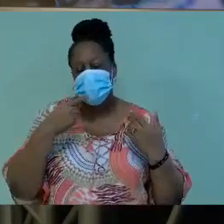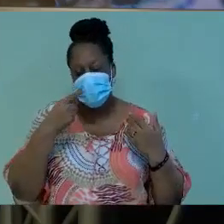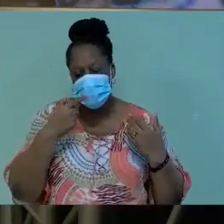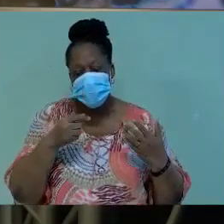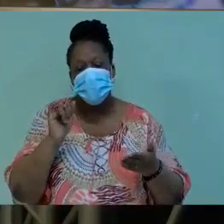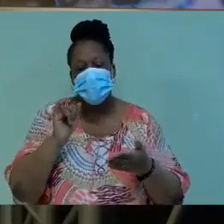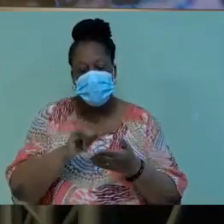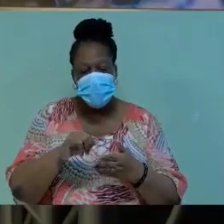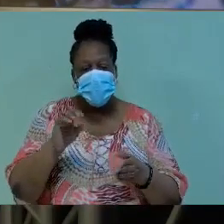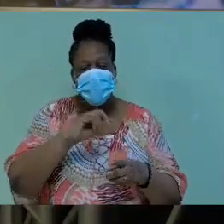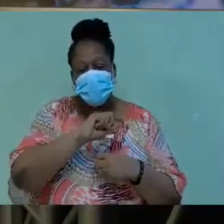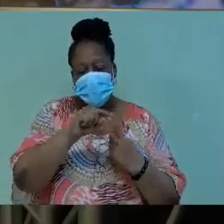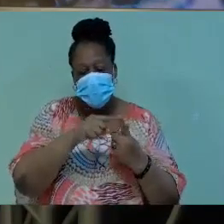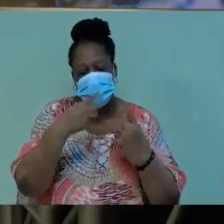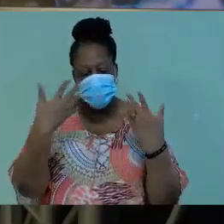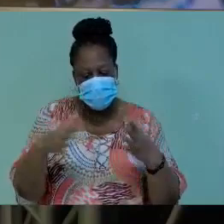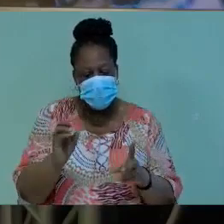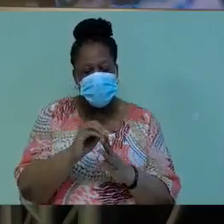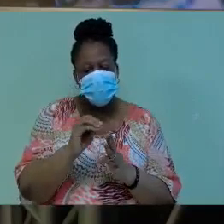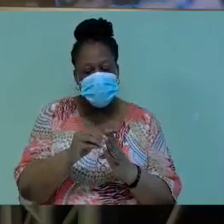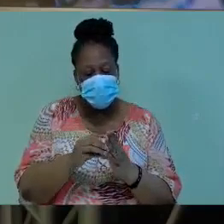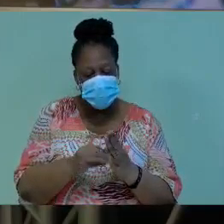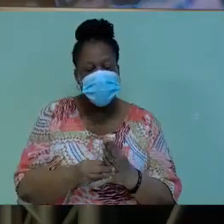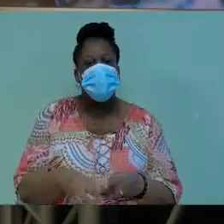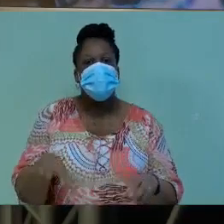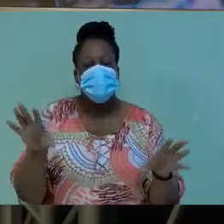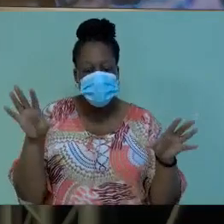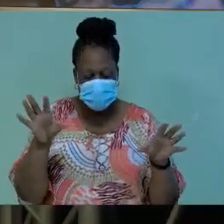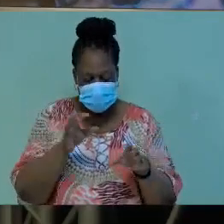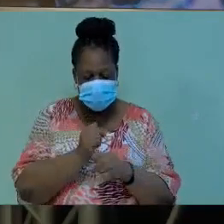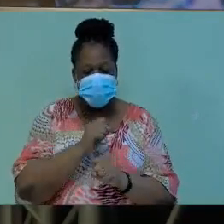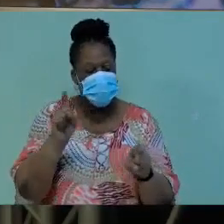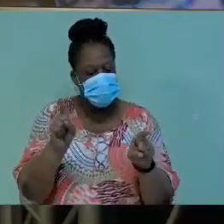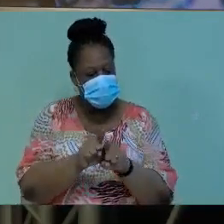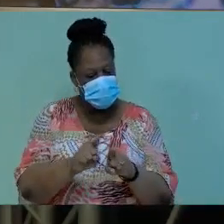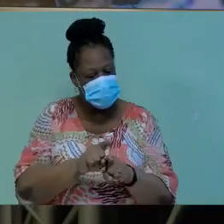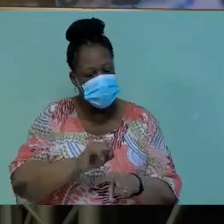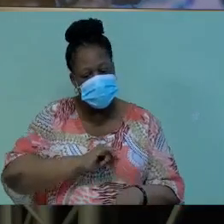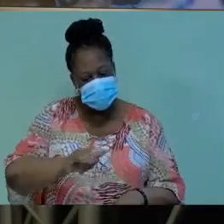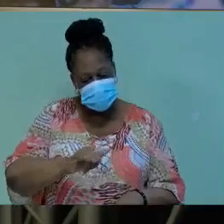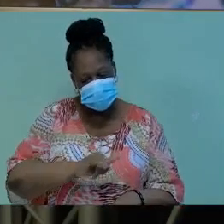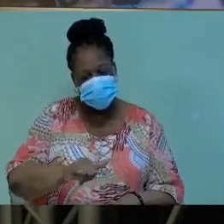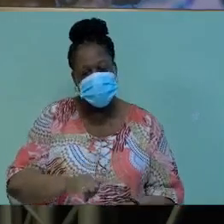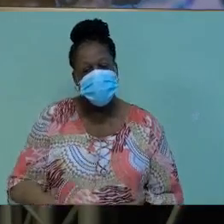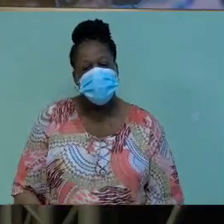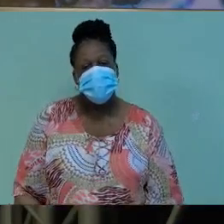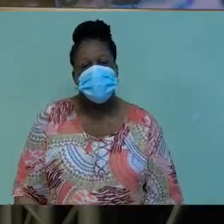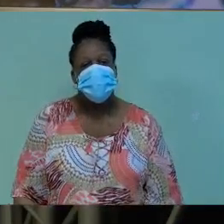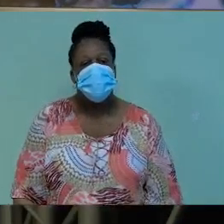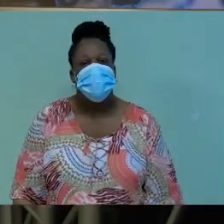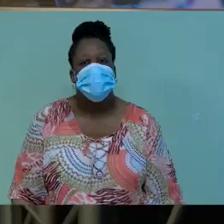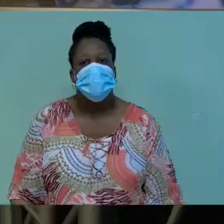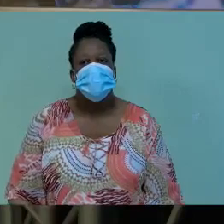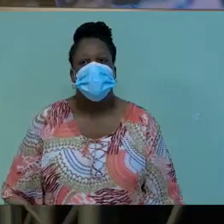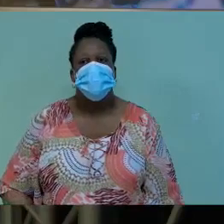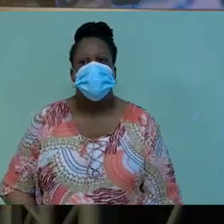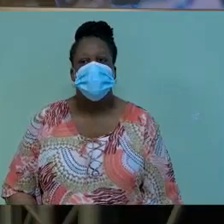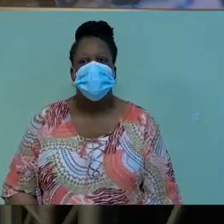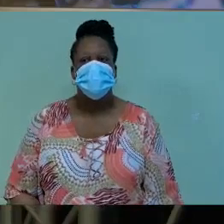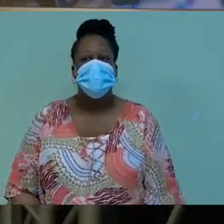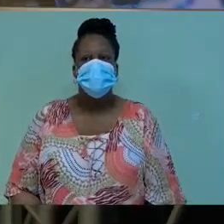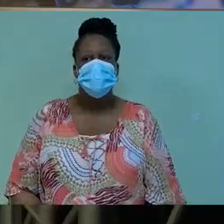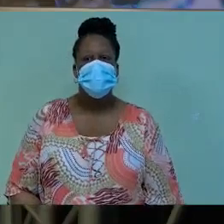stock and verified the amounts that were consistent with the inventory provided. As it relates